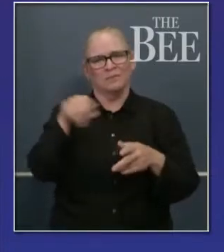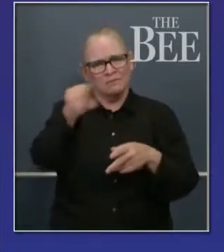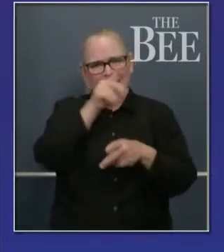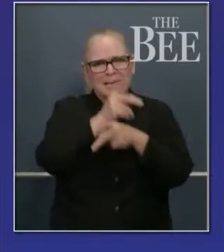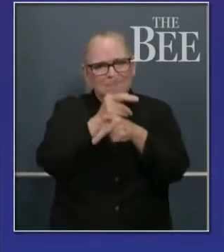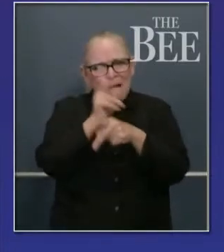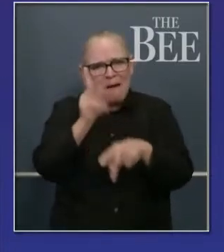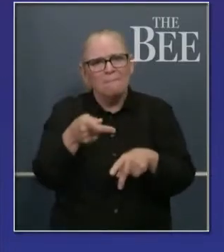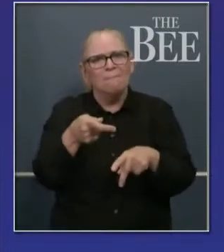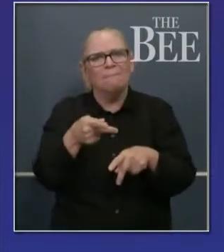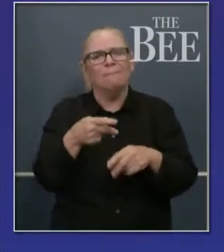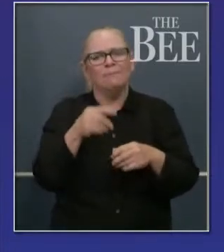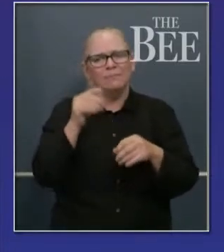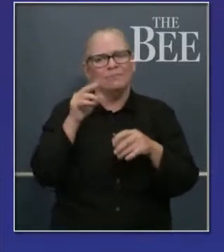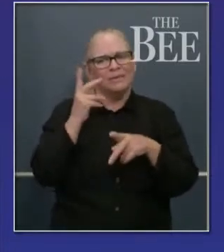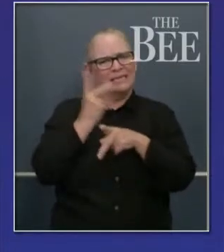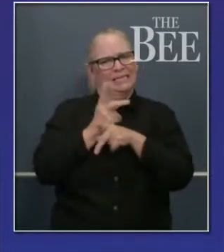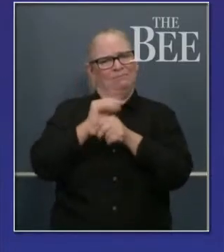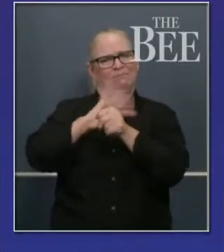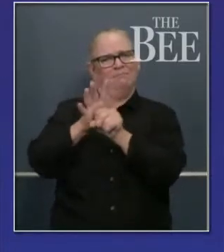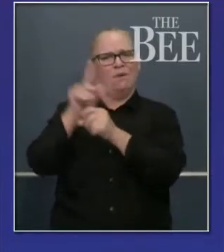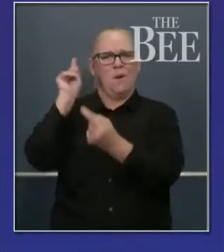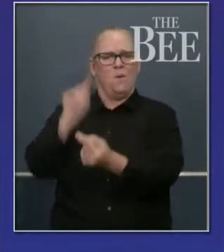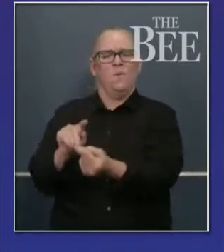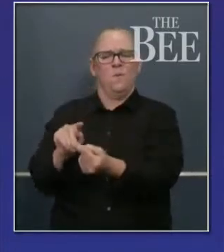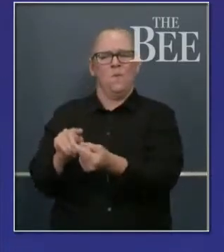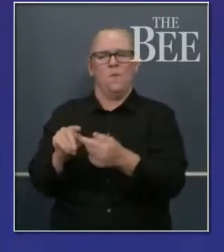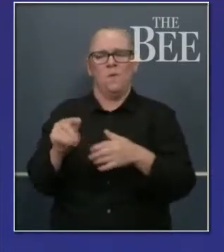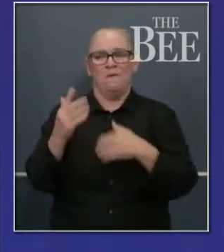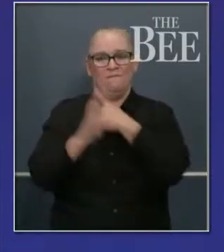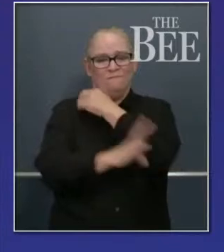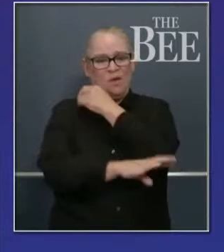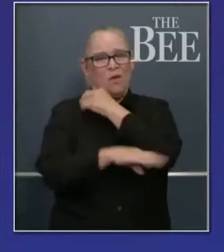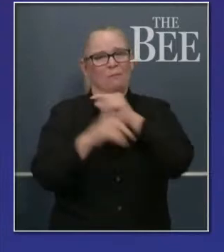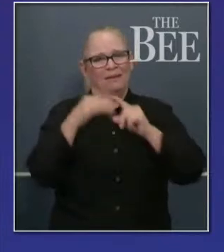into fall and winter. So with that, I'll turn it back to you, Governor. Thank you.